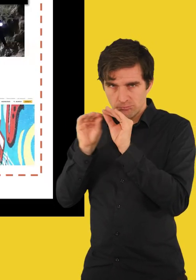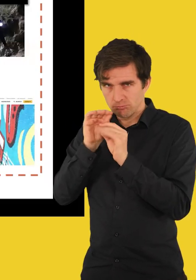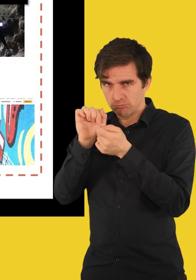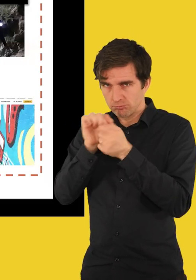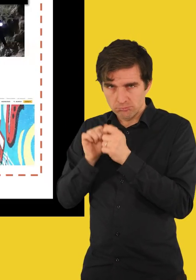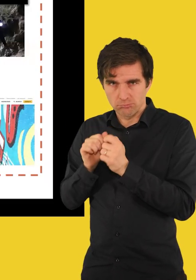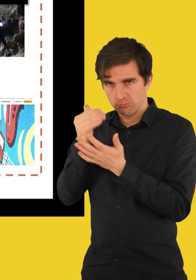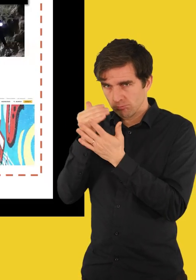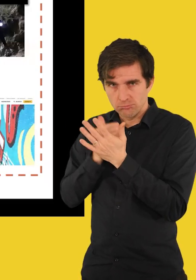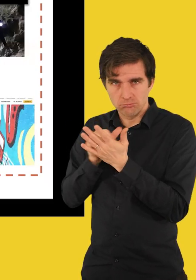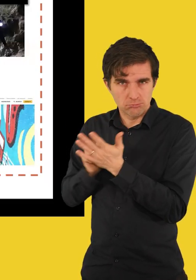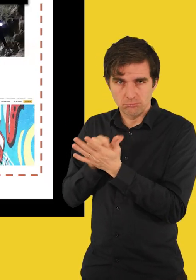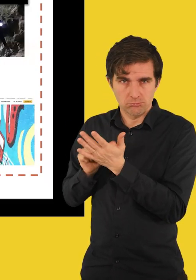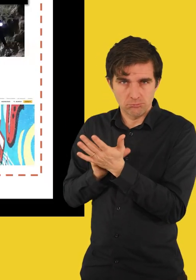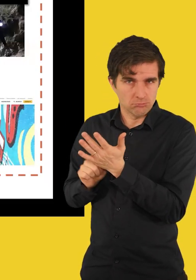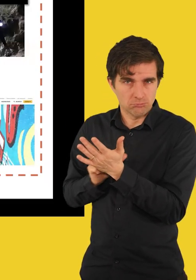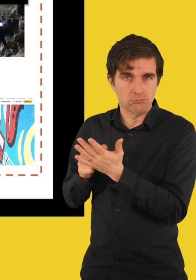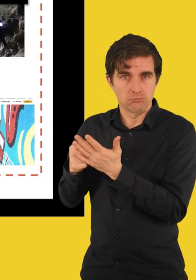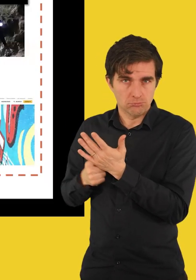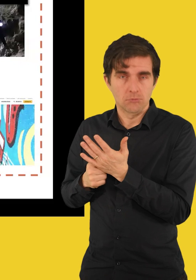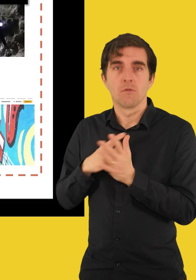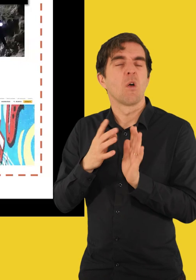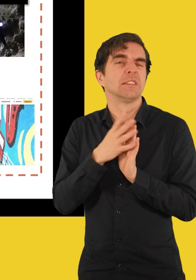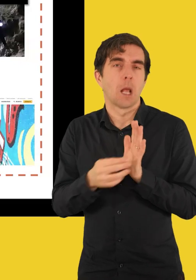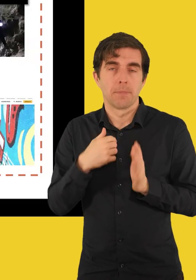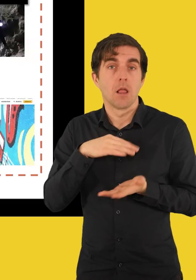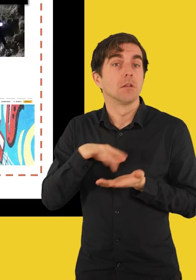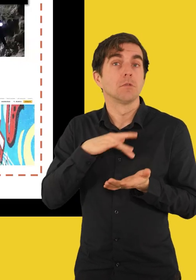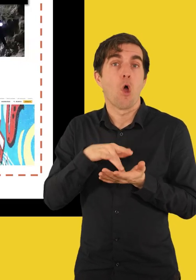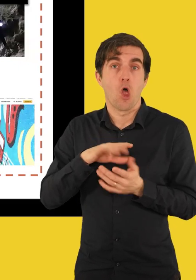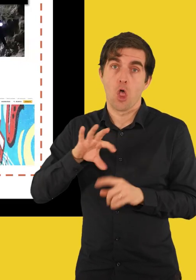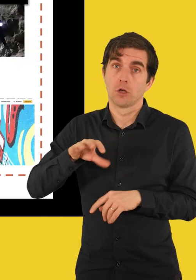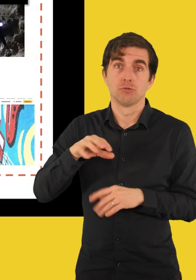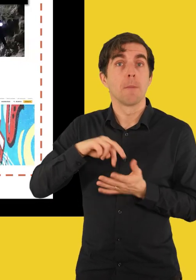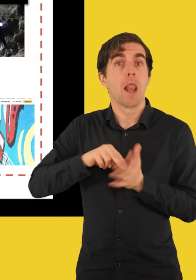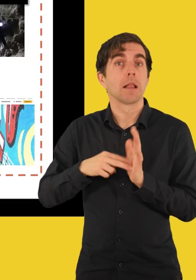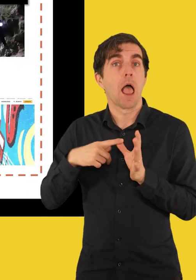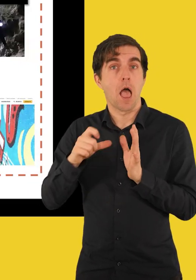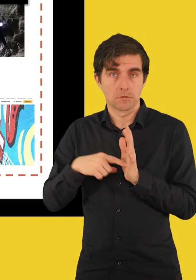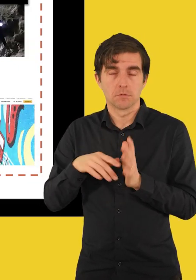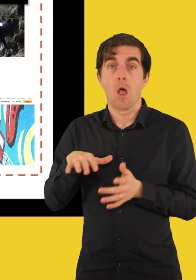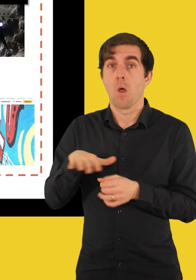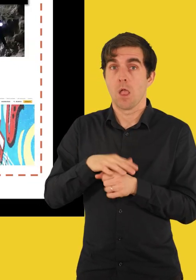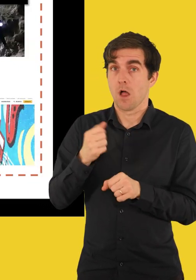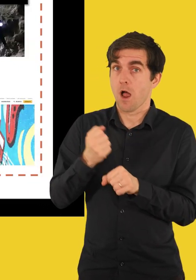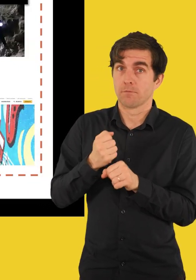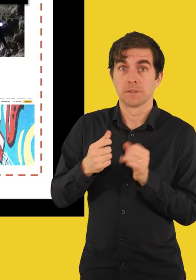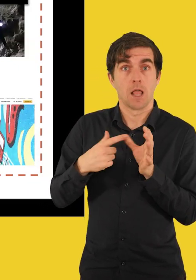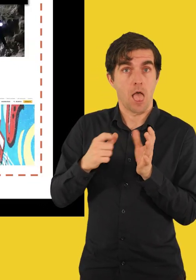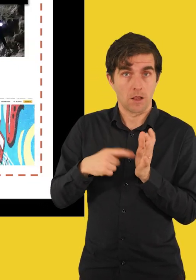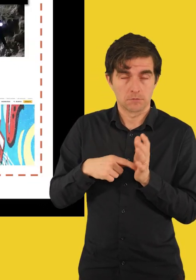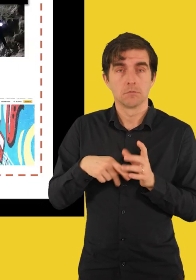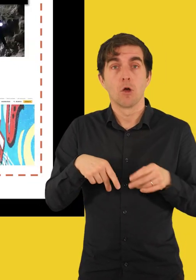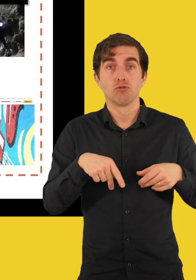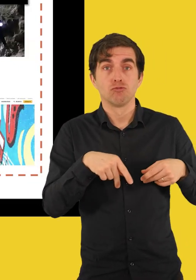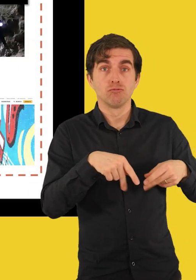strongly using our legislations, for example, Town and Country Planning Act, Local Government Act, and